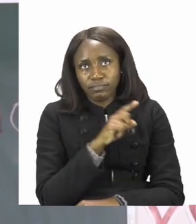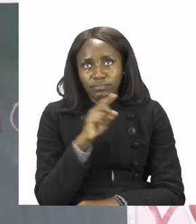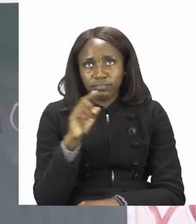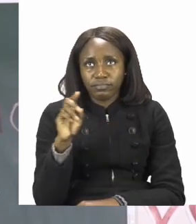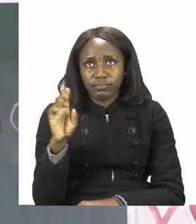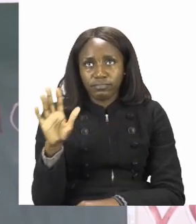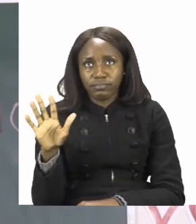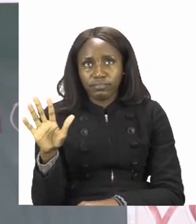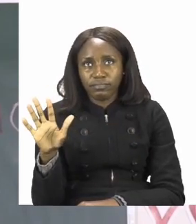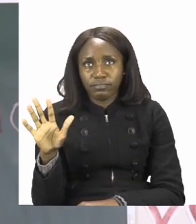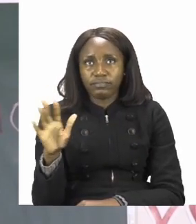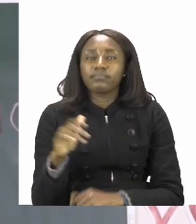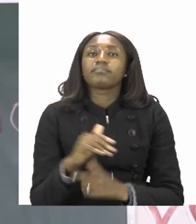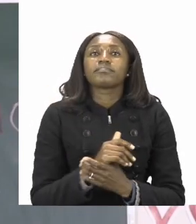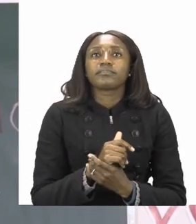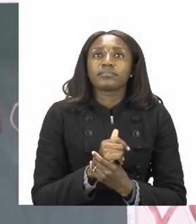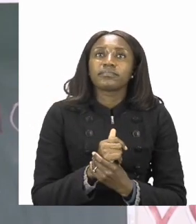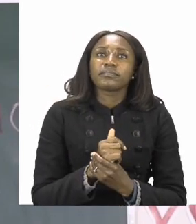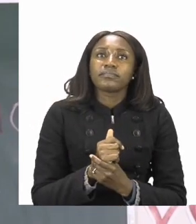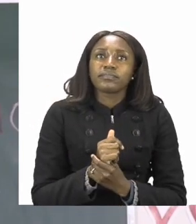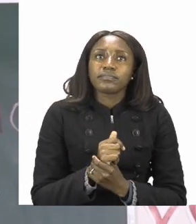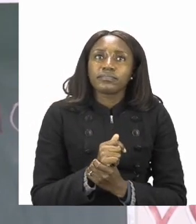is 15.